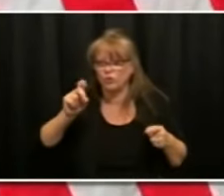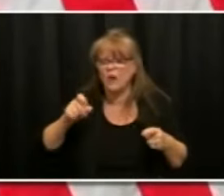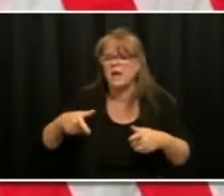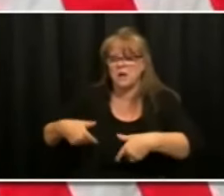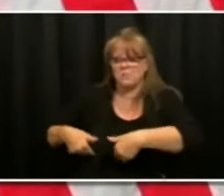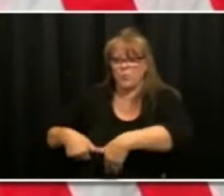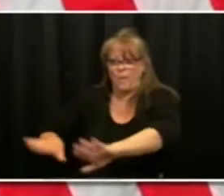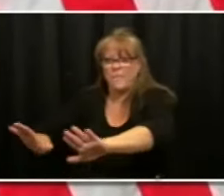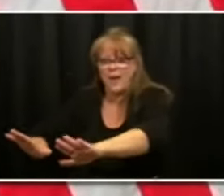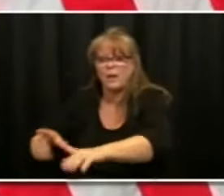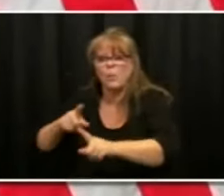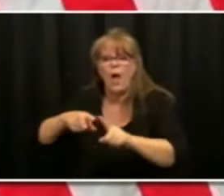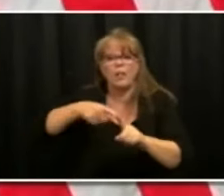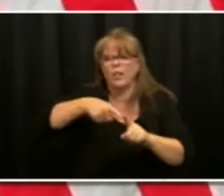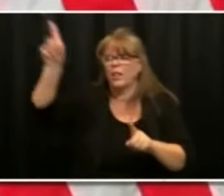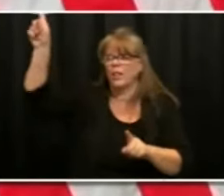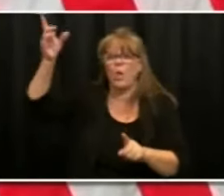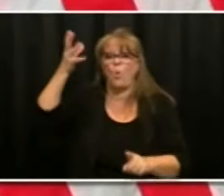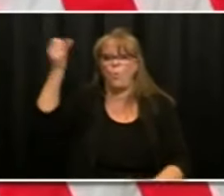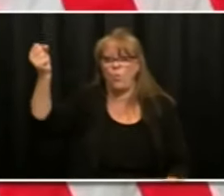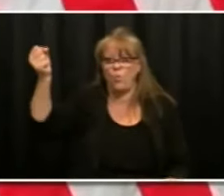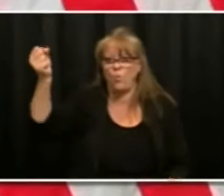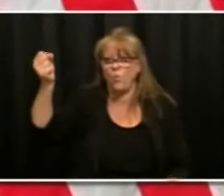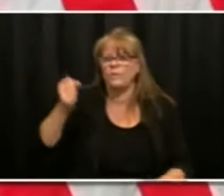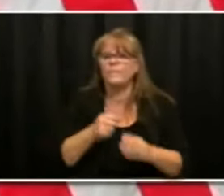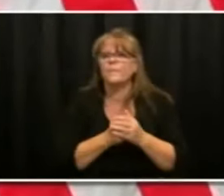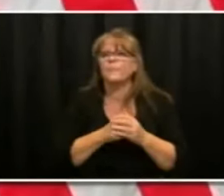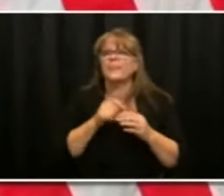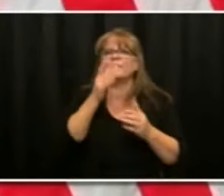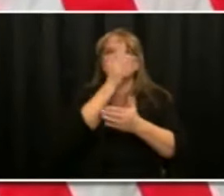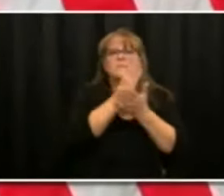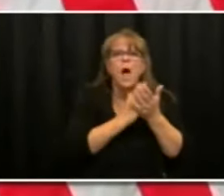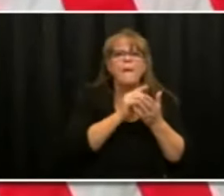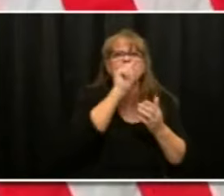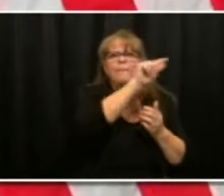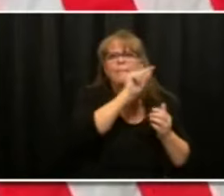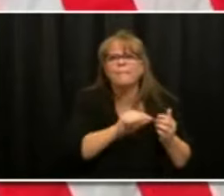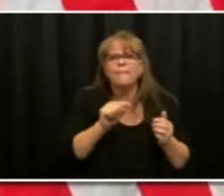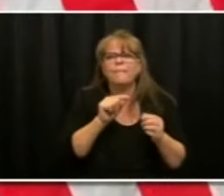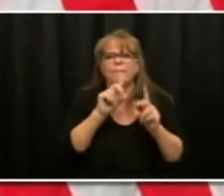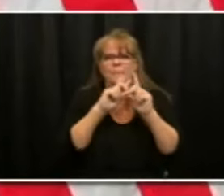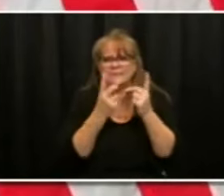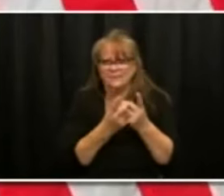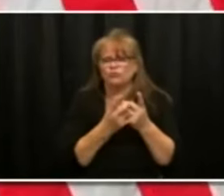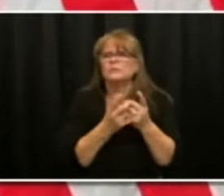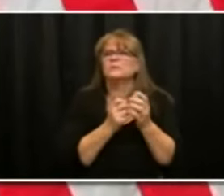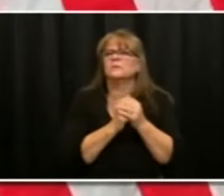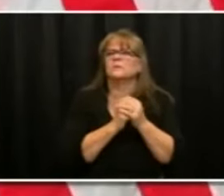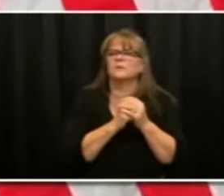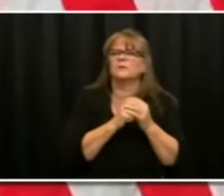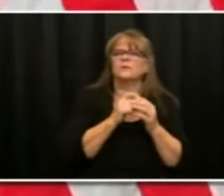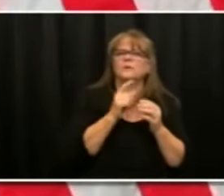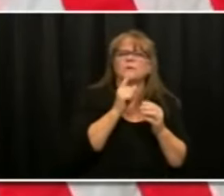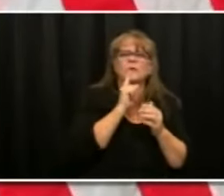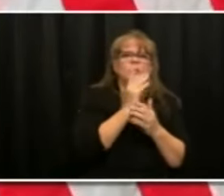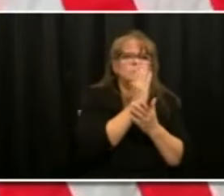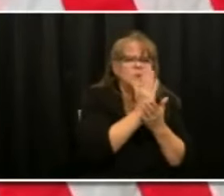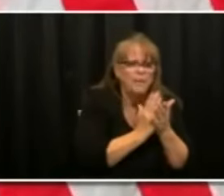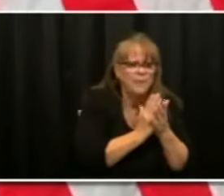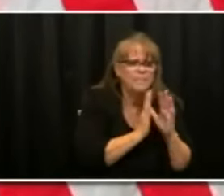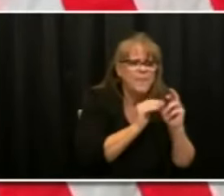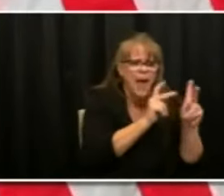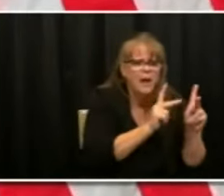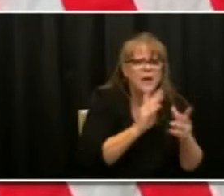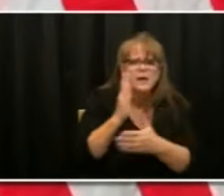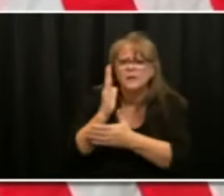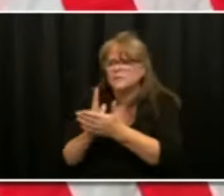at all levels. But there are some districts in the metro area that are only partially back. And again, we've seen great success statewide with